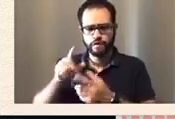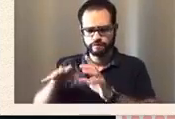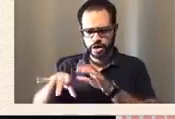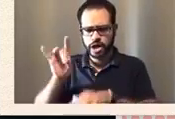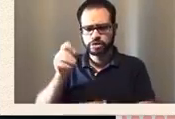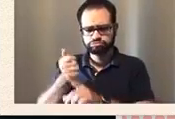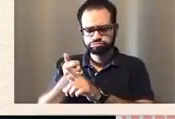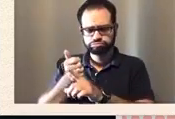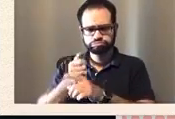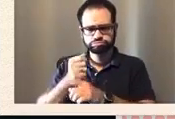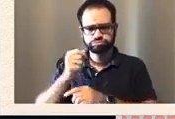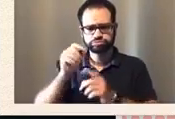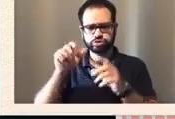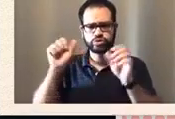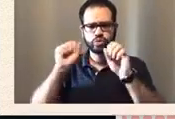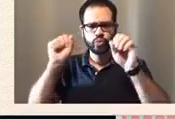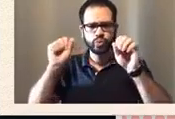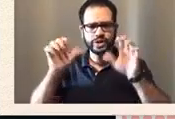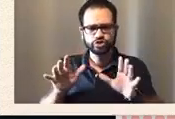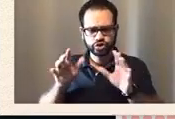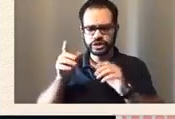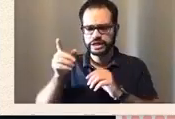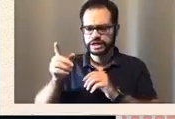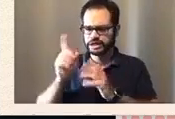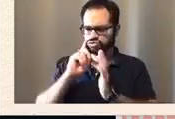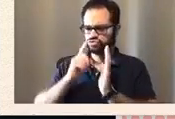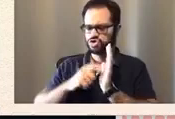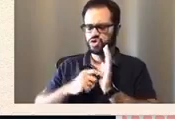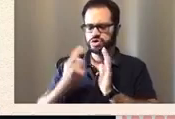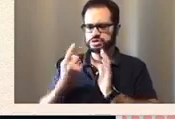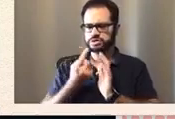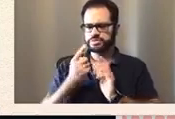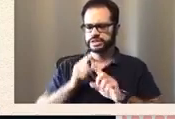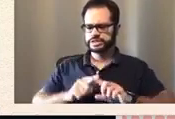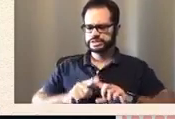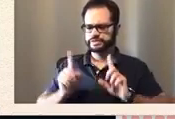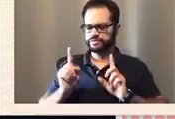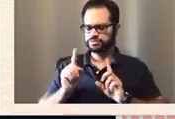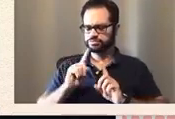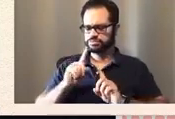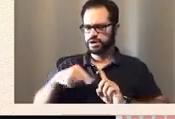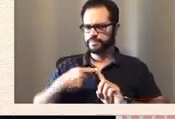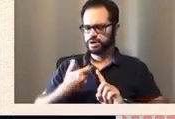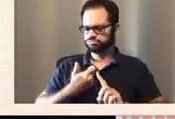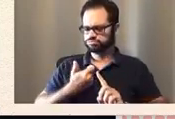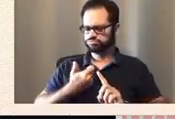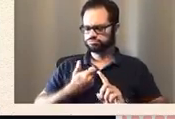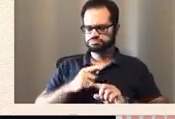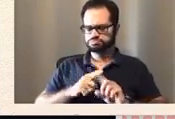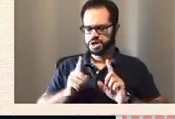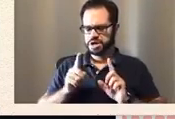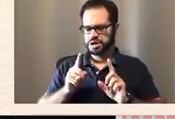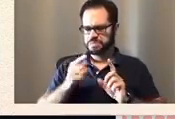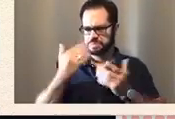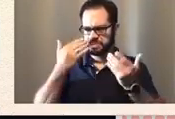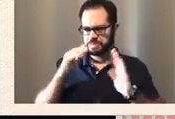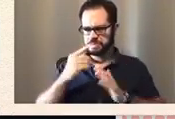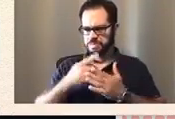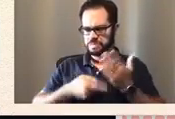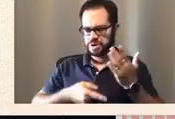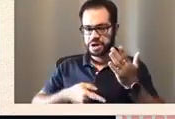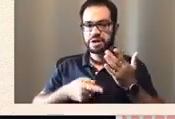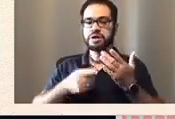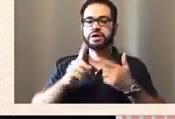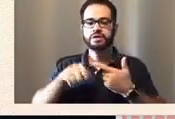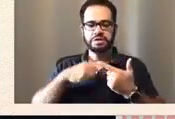there's something different about him, but he doesn't know what that is. And finally, he is told